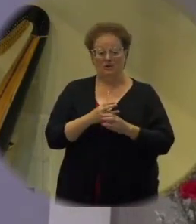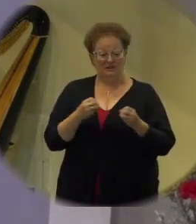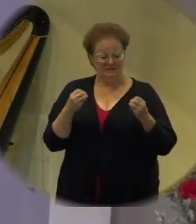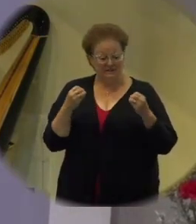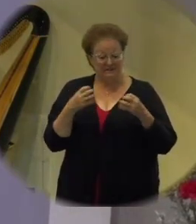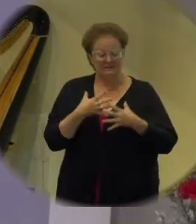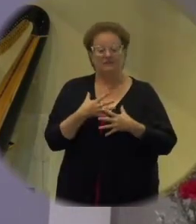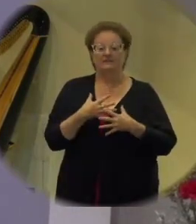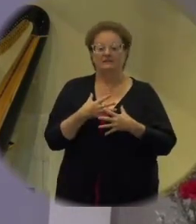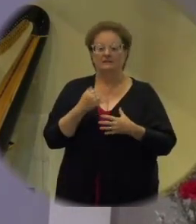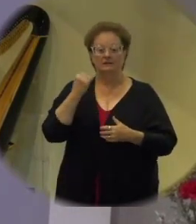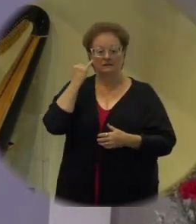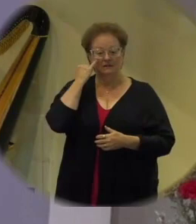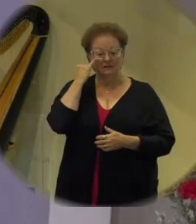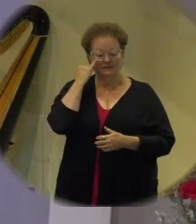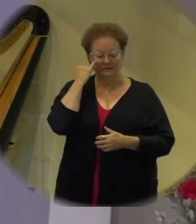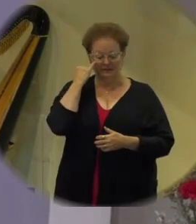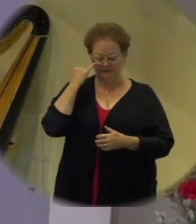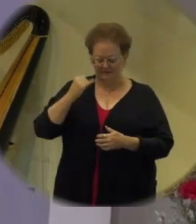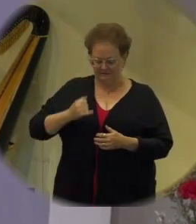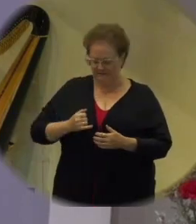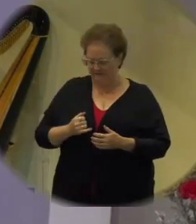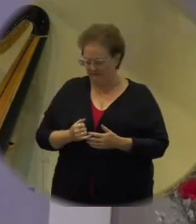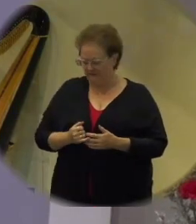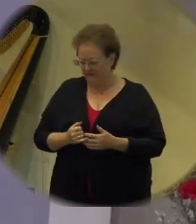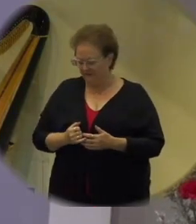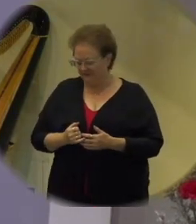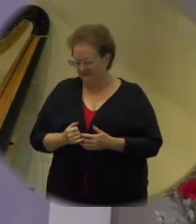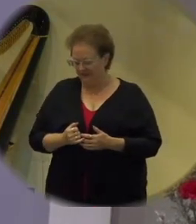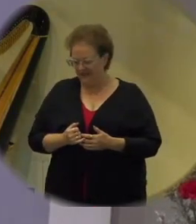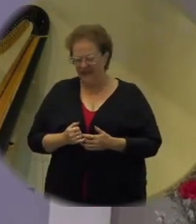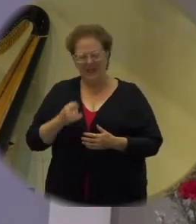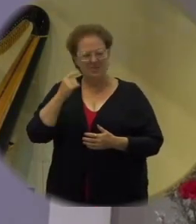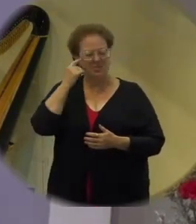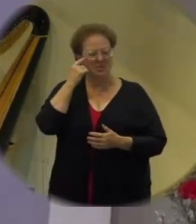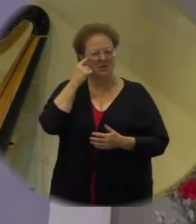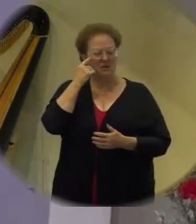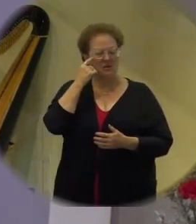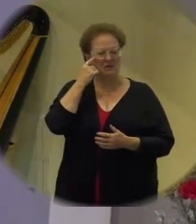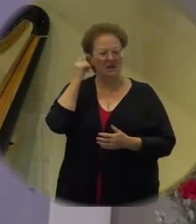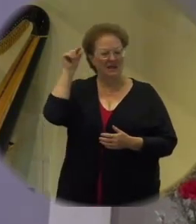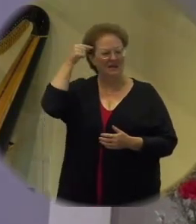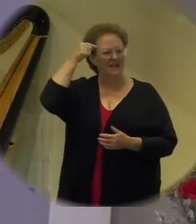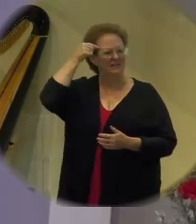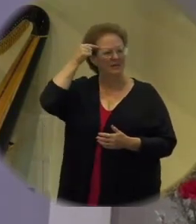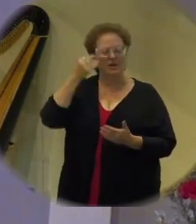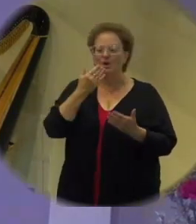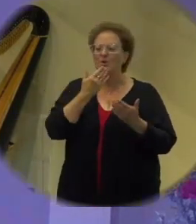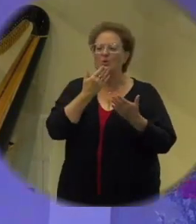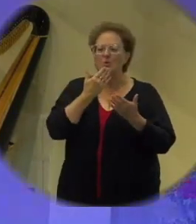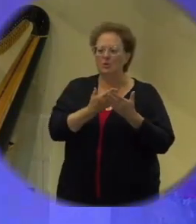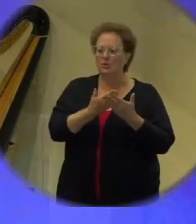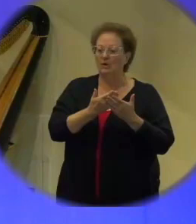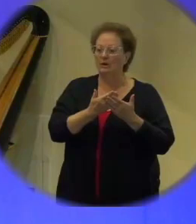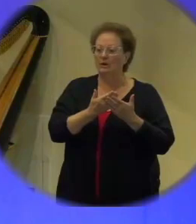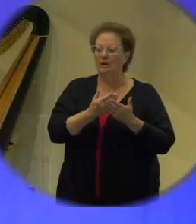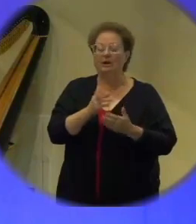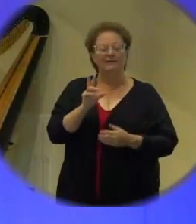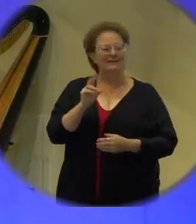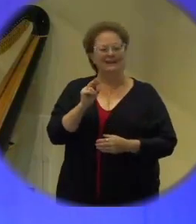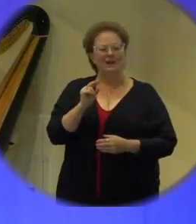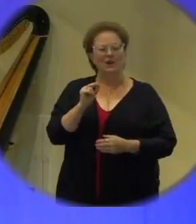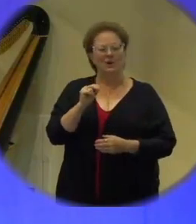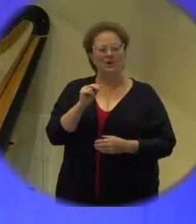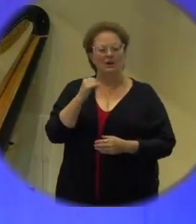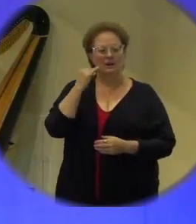ever transgress it, you know, sometimes people say the state is a benevolent thing. No, they aren't, because if you don't, you know, if you